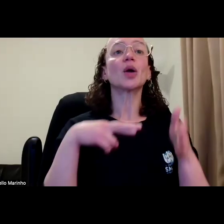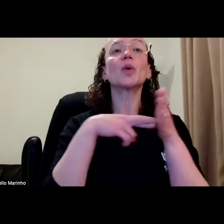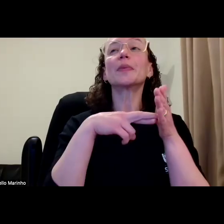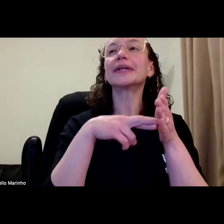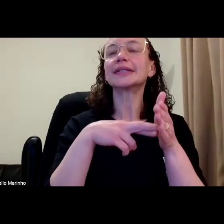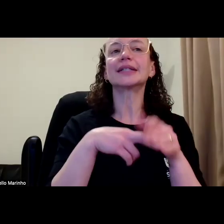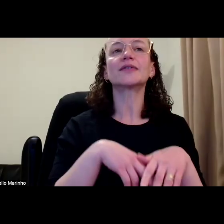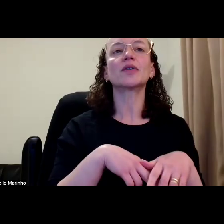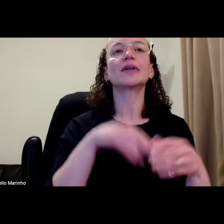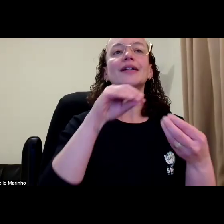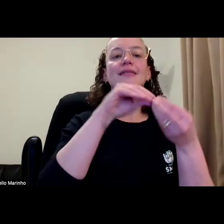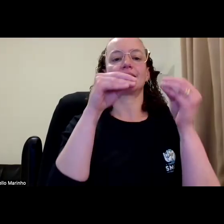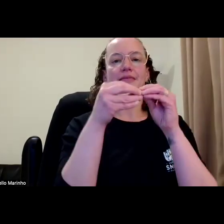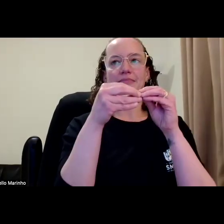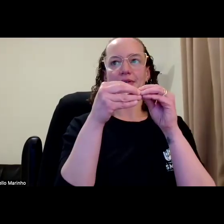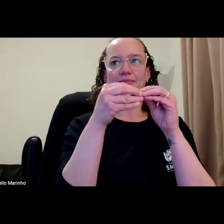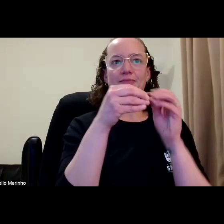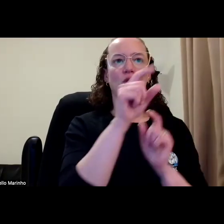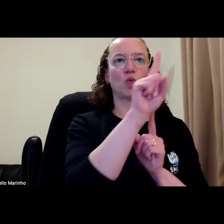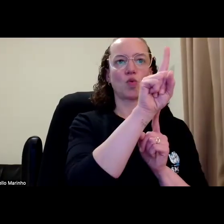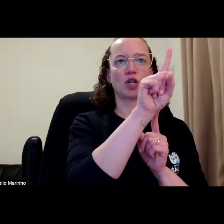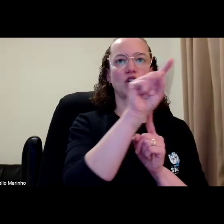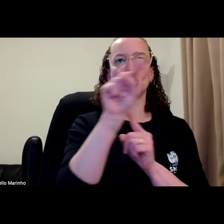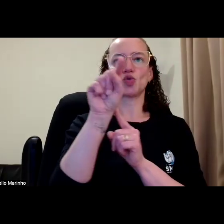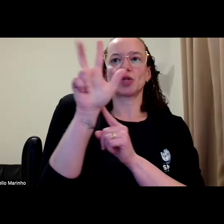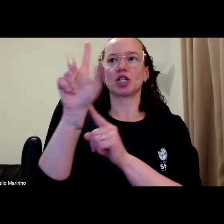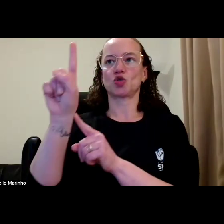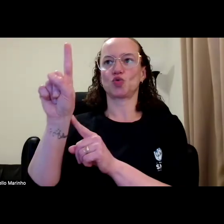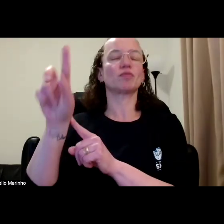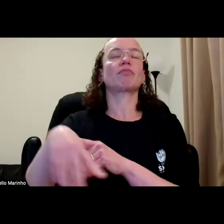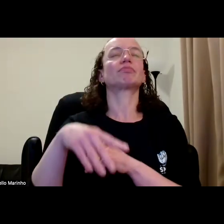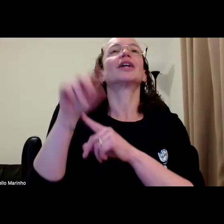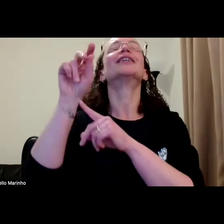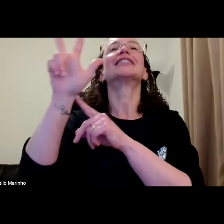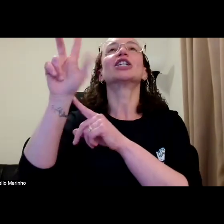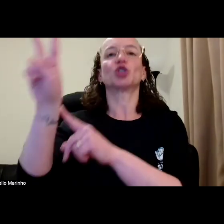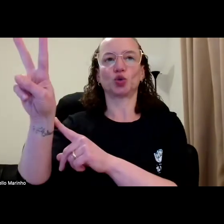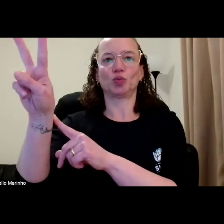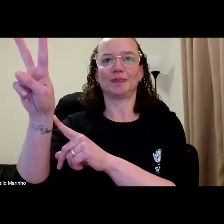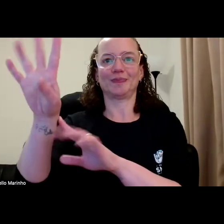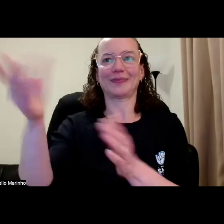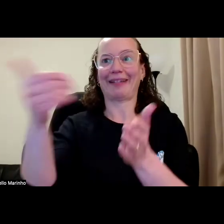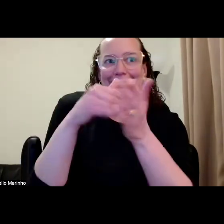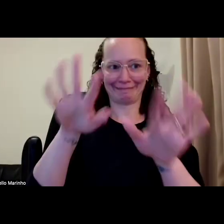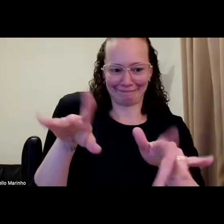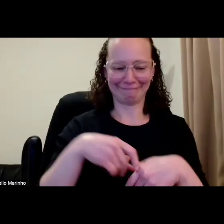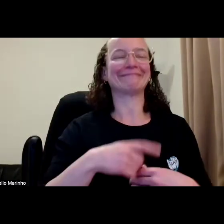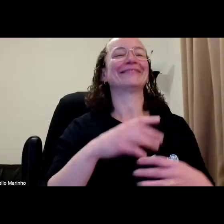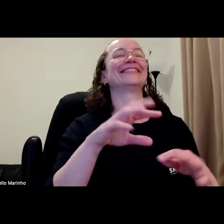Adult teeth are represented. There's a number 1 through 31,